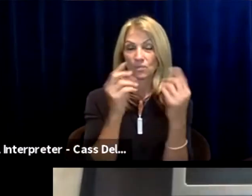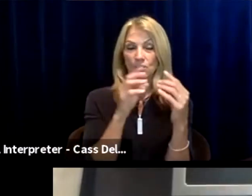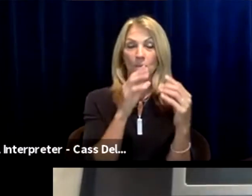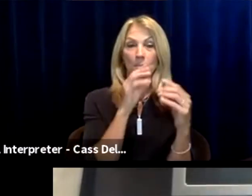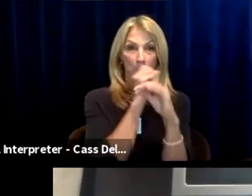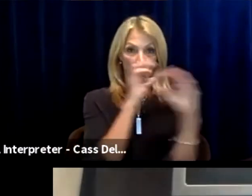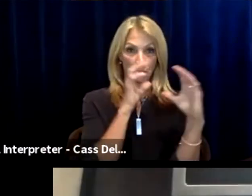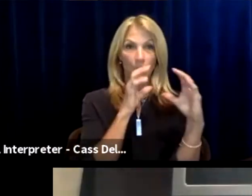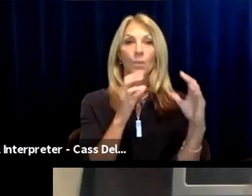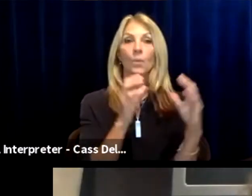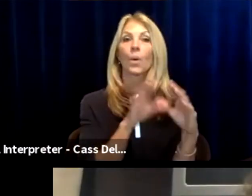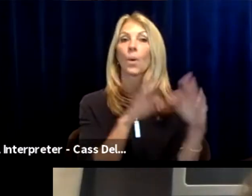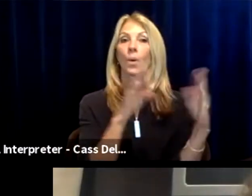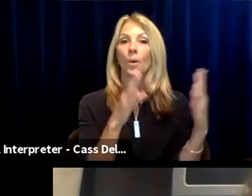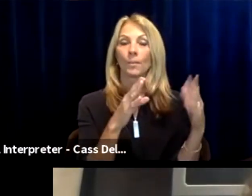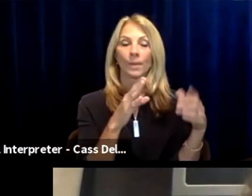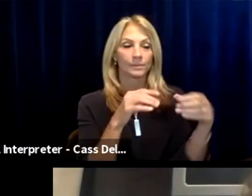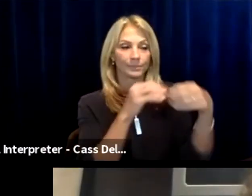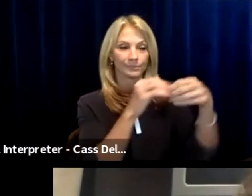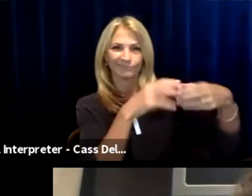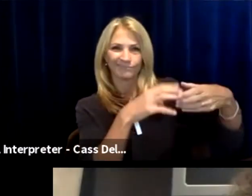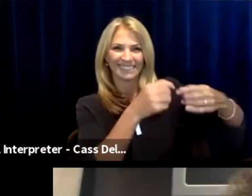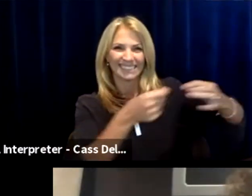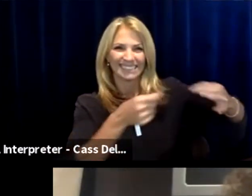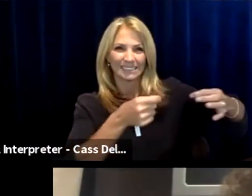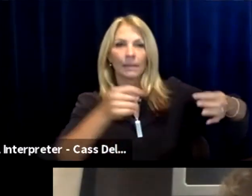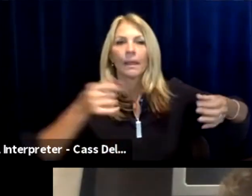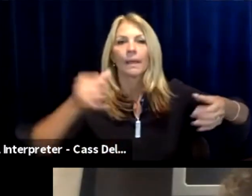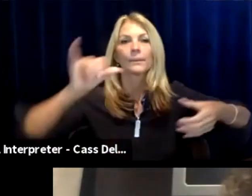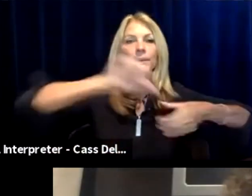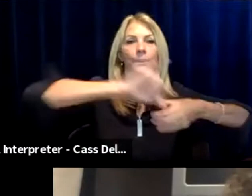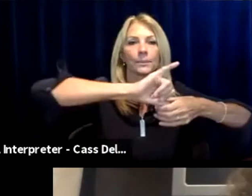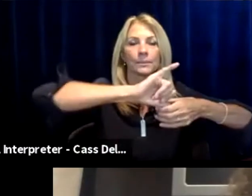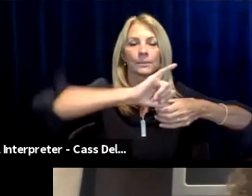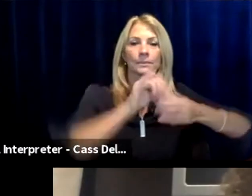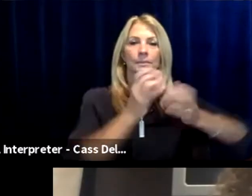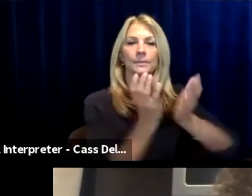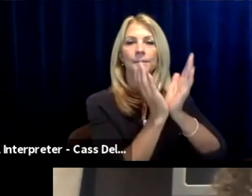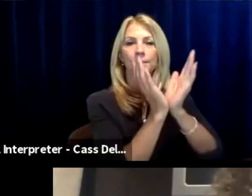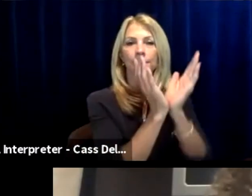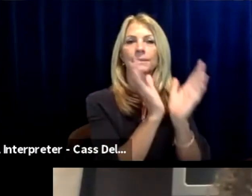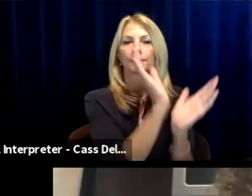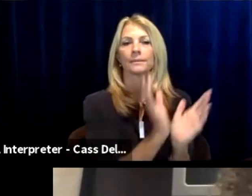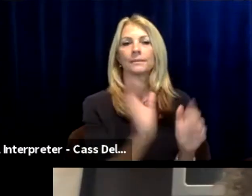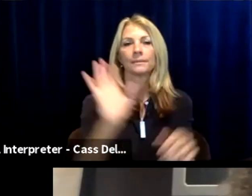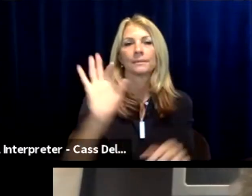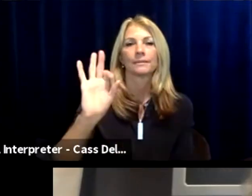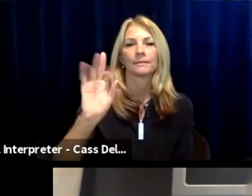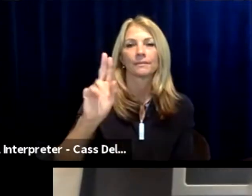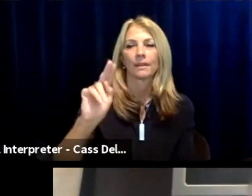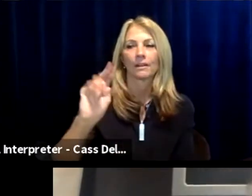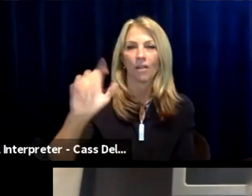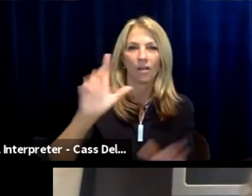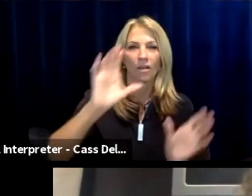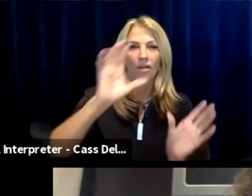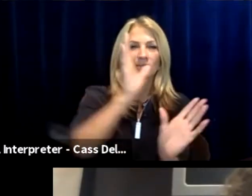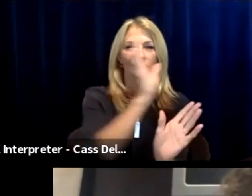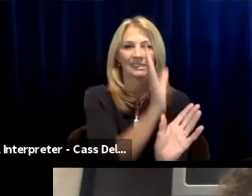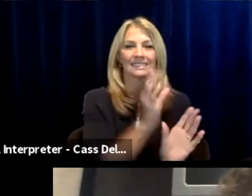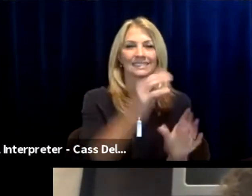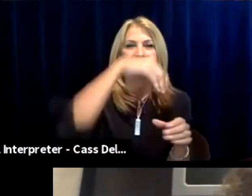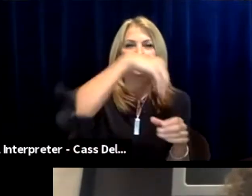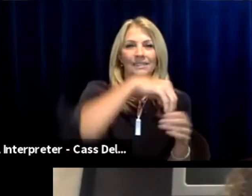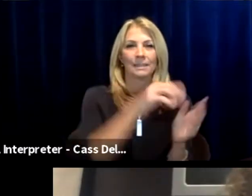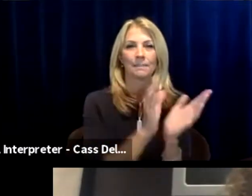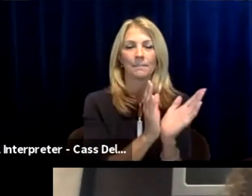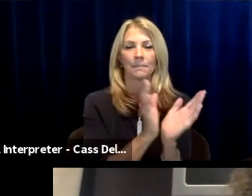like put the funnel in. Okay. I'm probably, knowing me, gonna spill